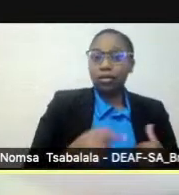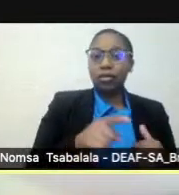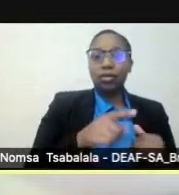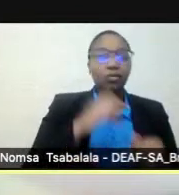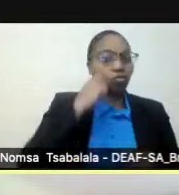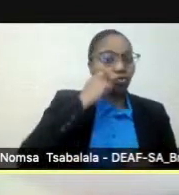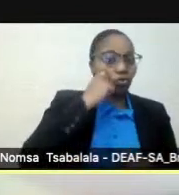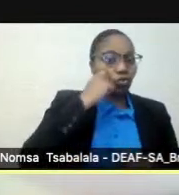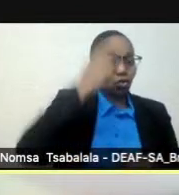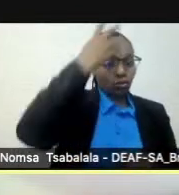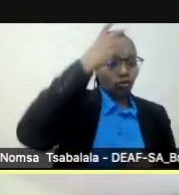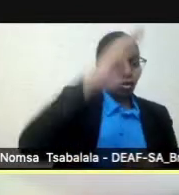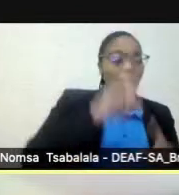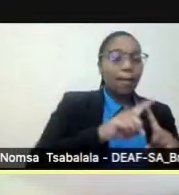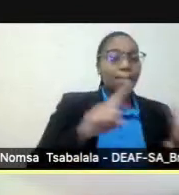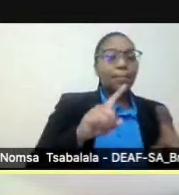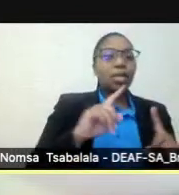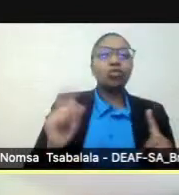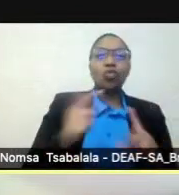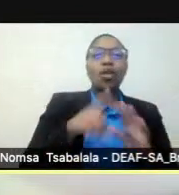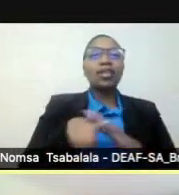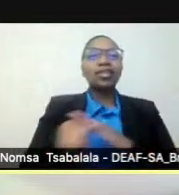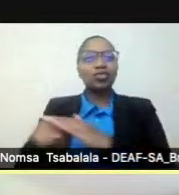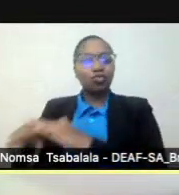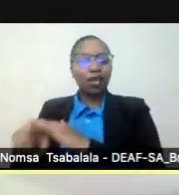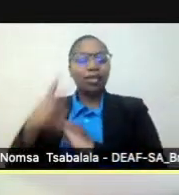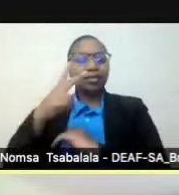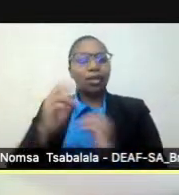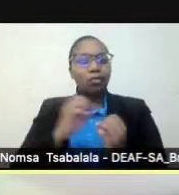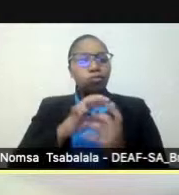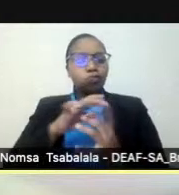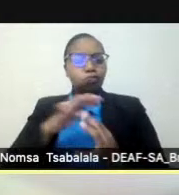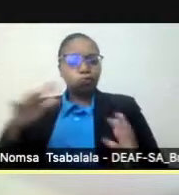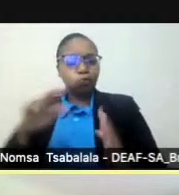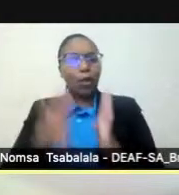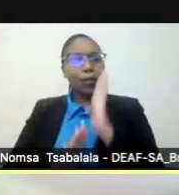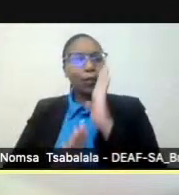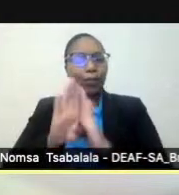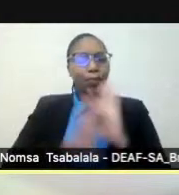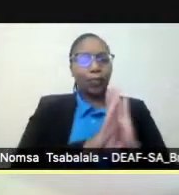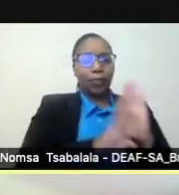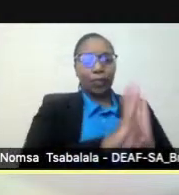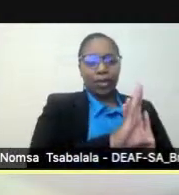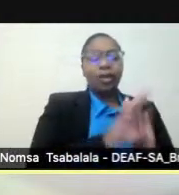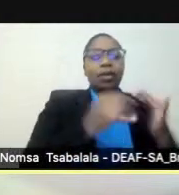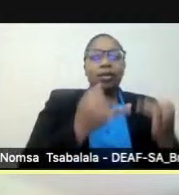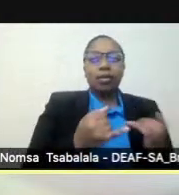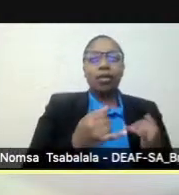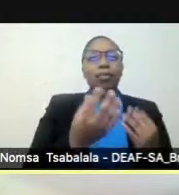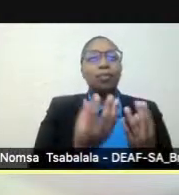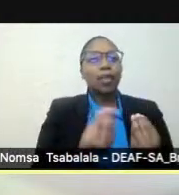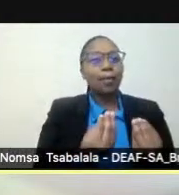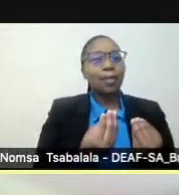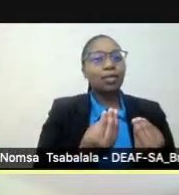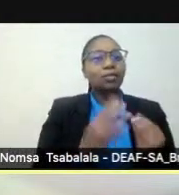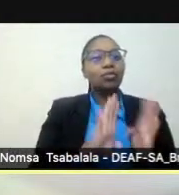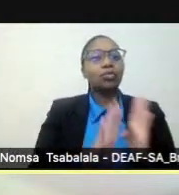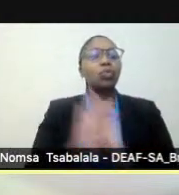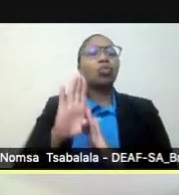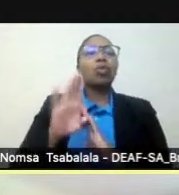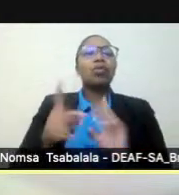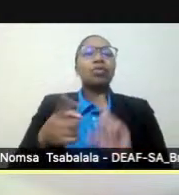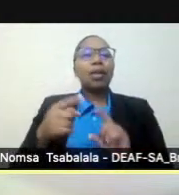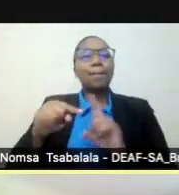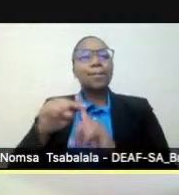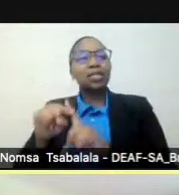but quickly spreading to all districts, and we're seeing increases in all districts. Increased case numbers and positivity especially in those